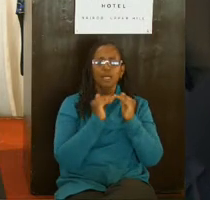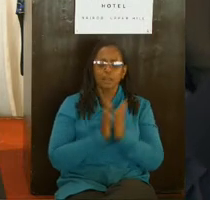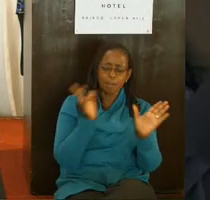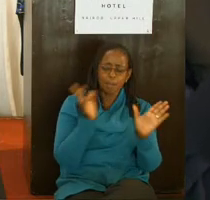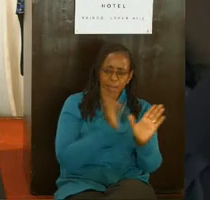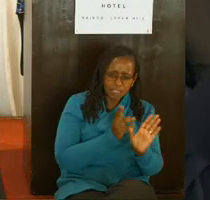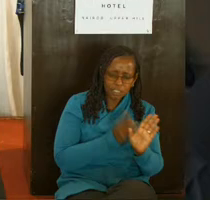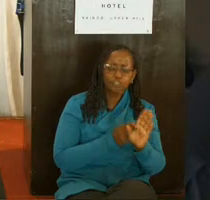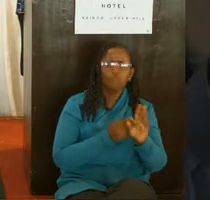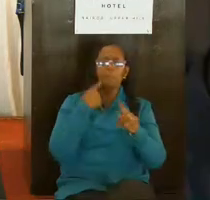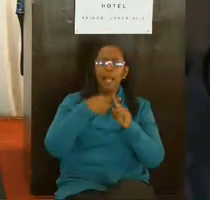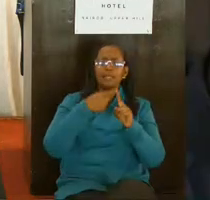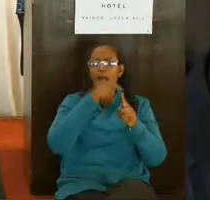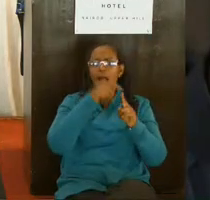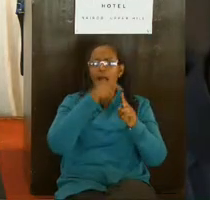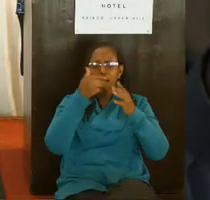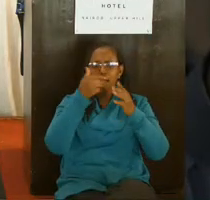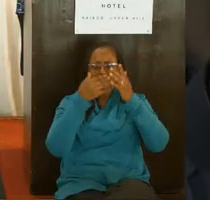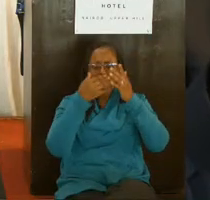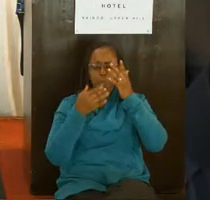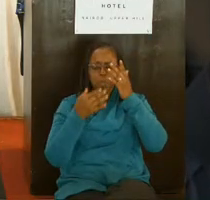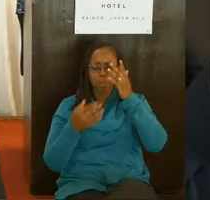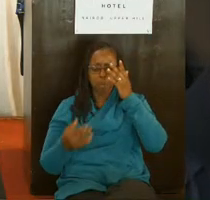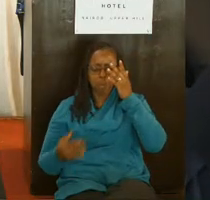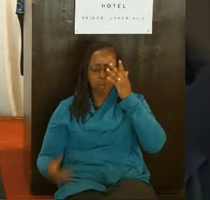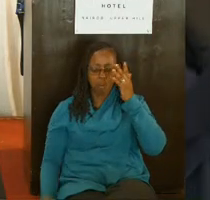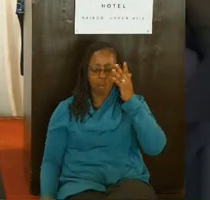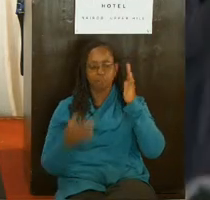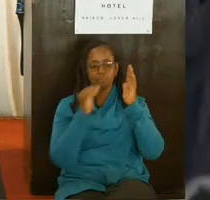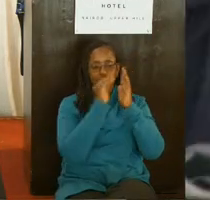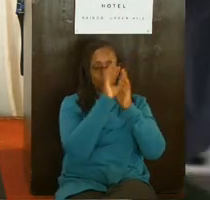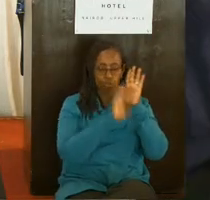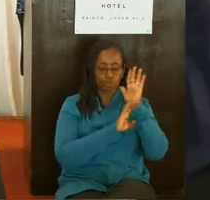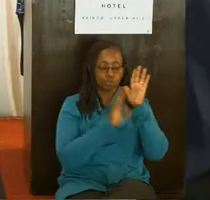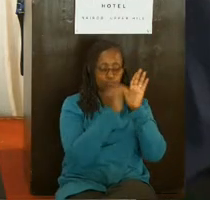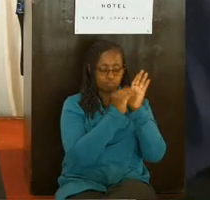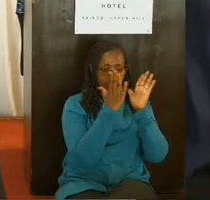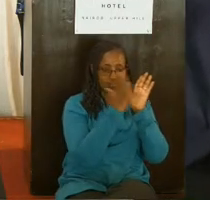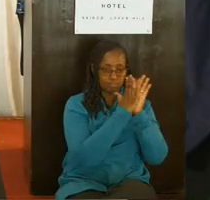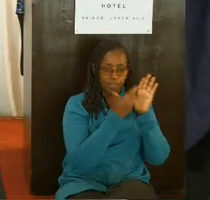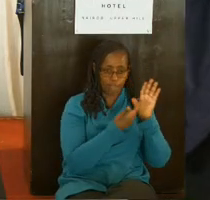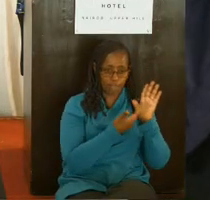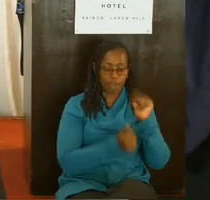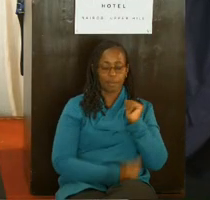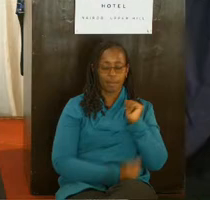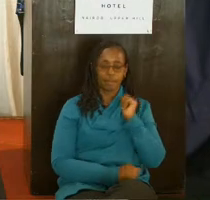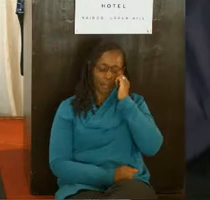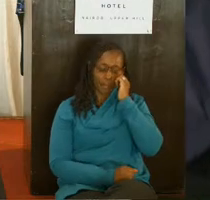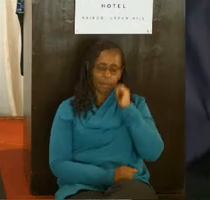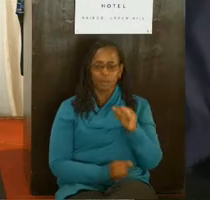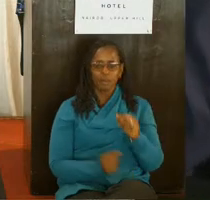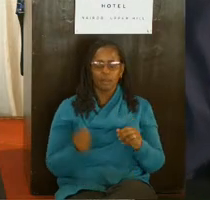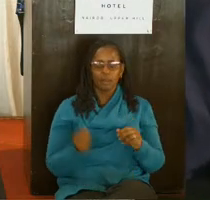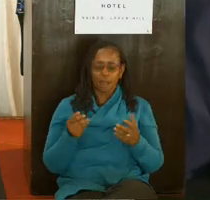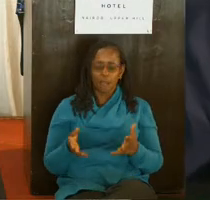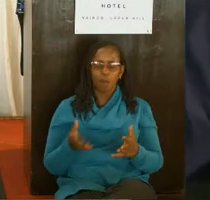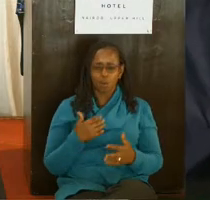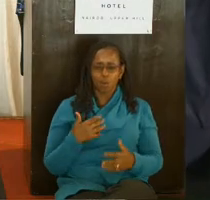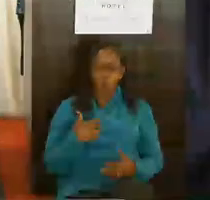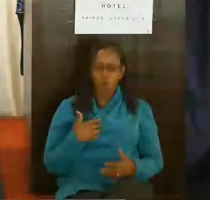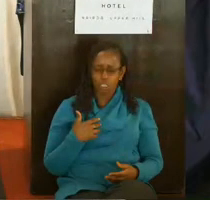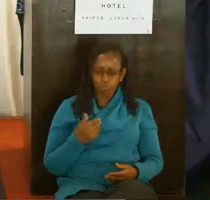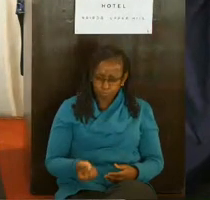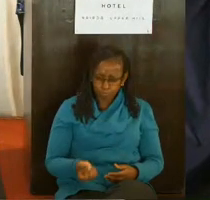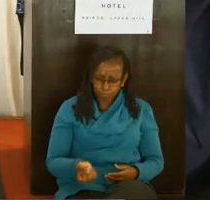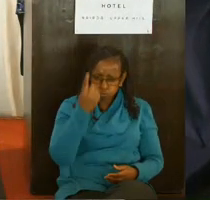and all those that are uh you know included there we we I would like at this junkyard to post some very